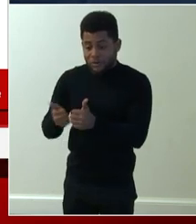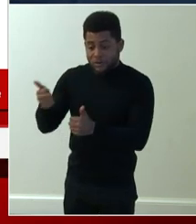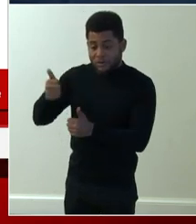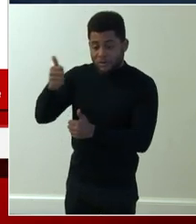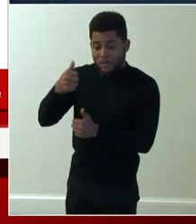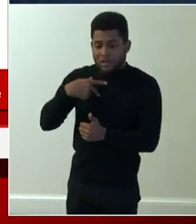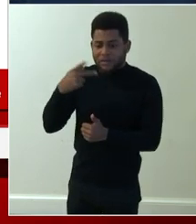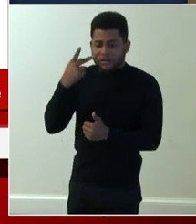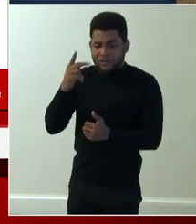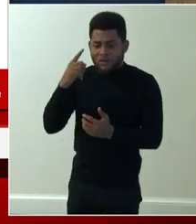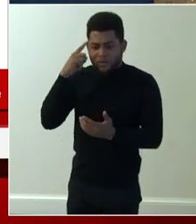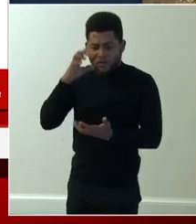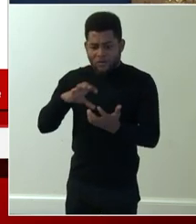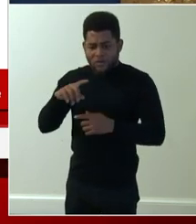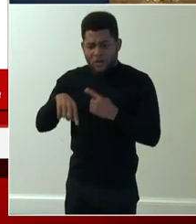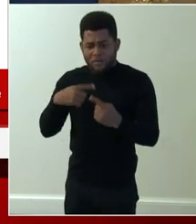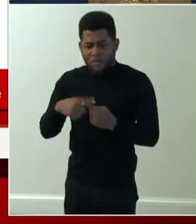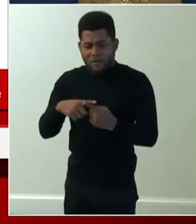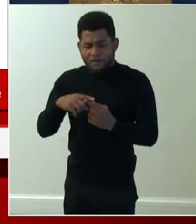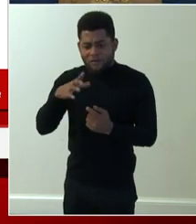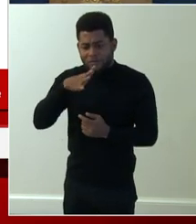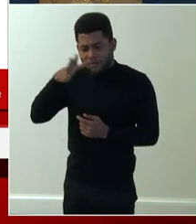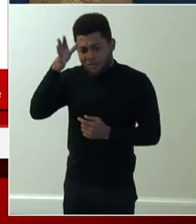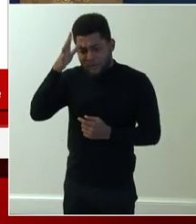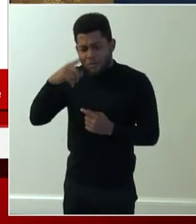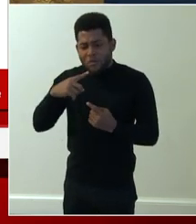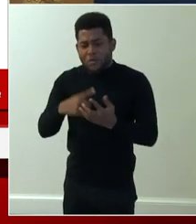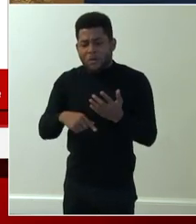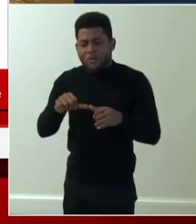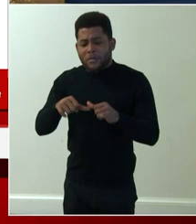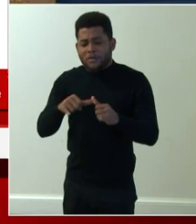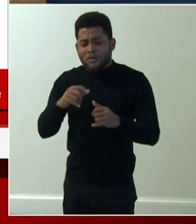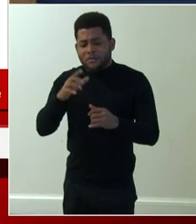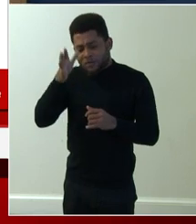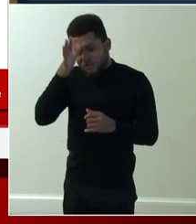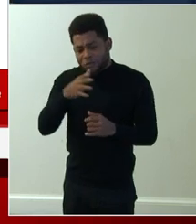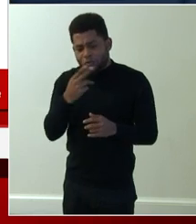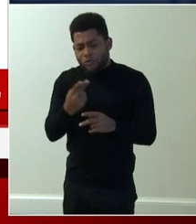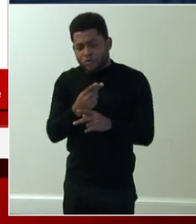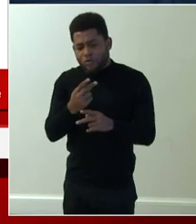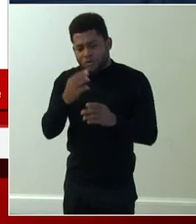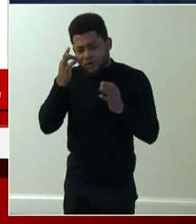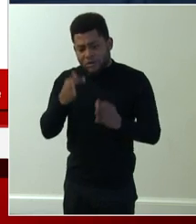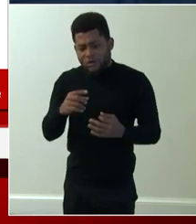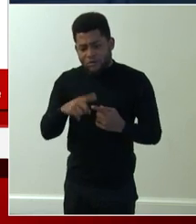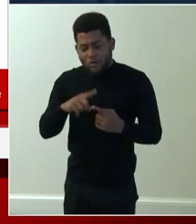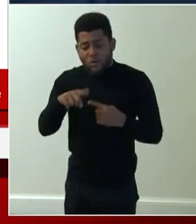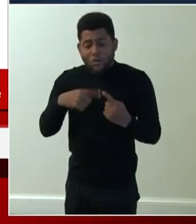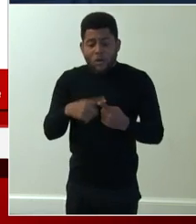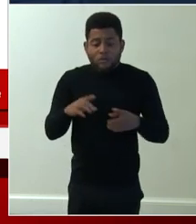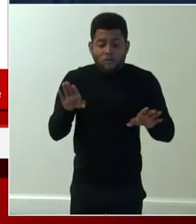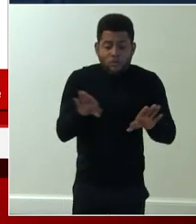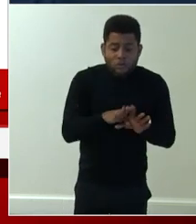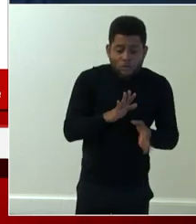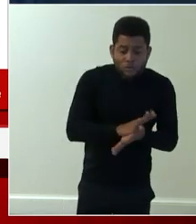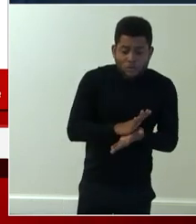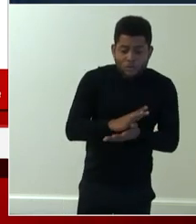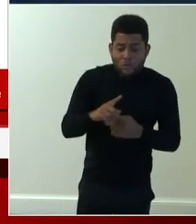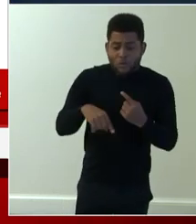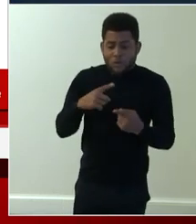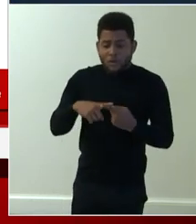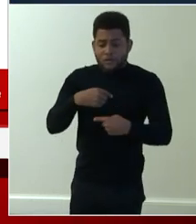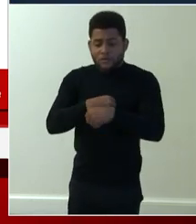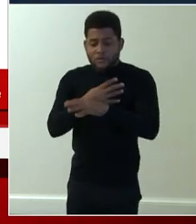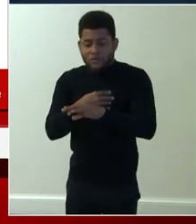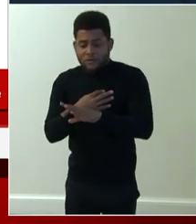and the public on what metrics are being used to decide when to close schools, when to make them virtual. I guess,